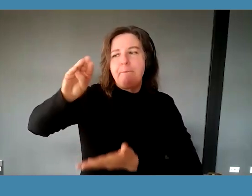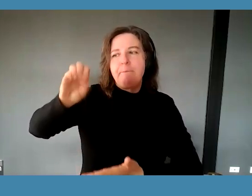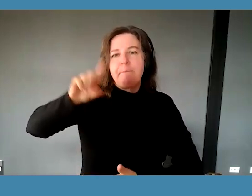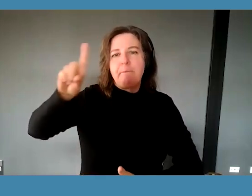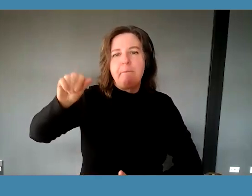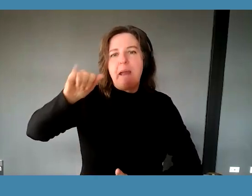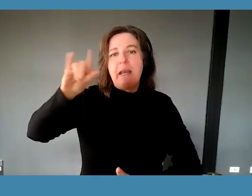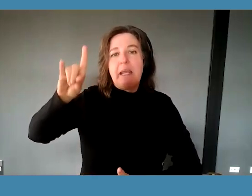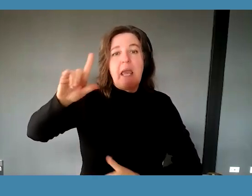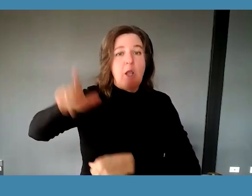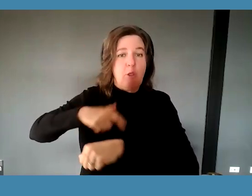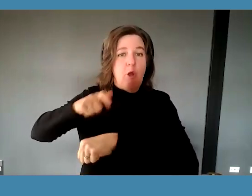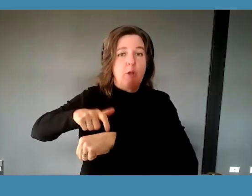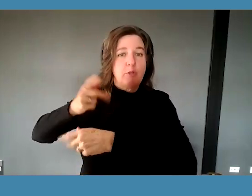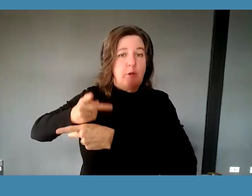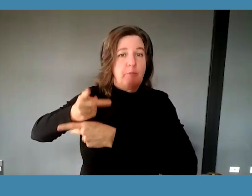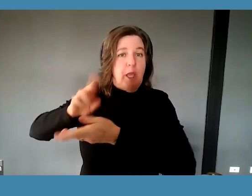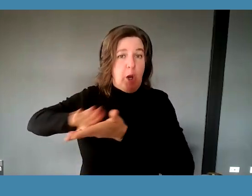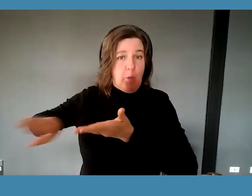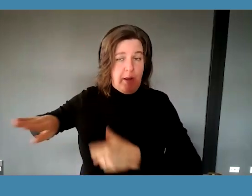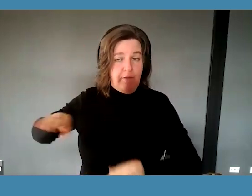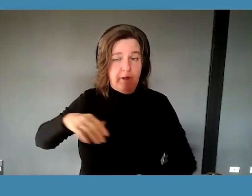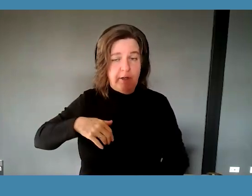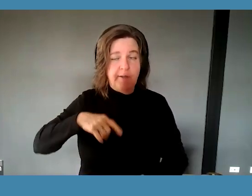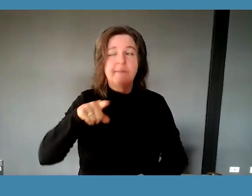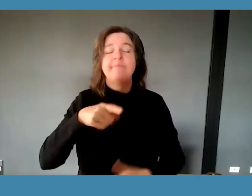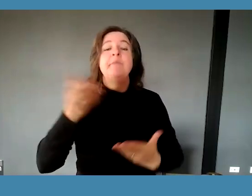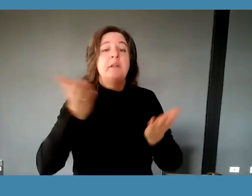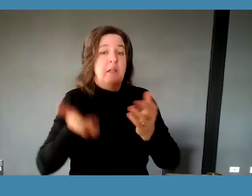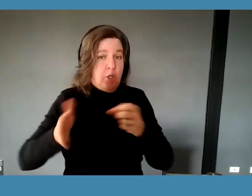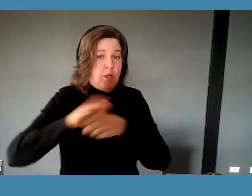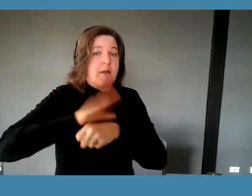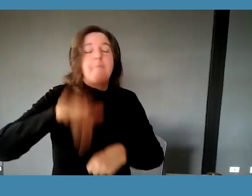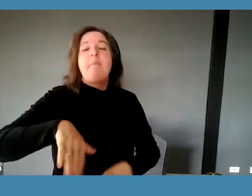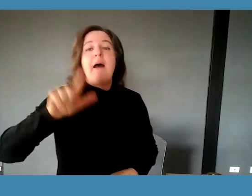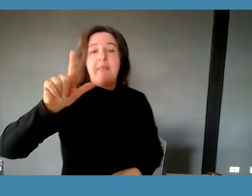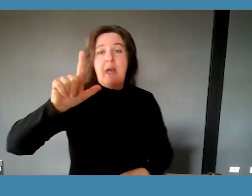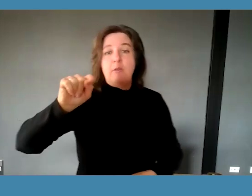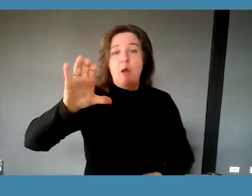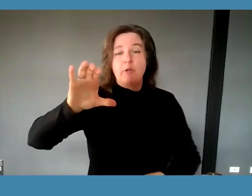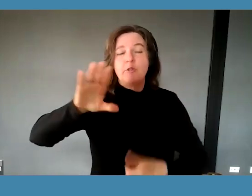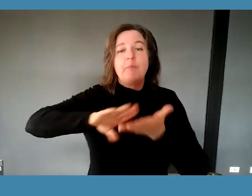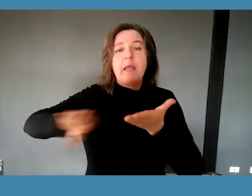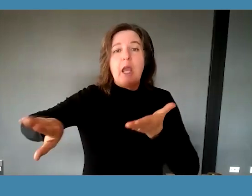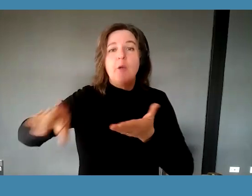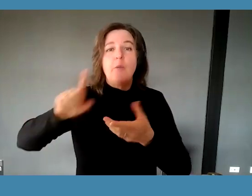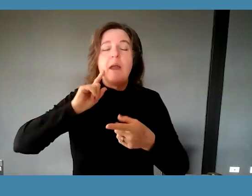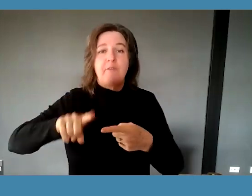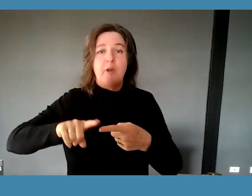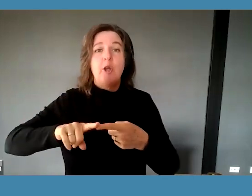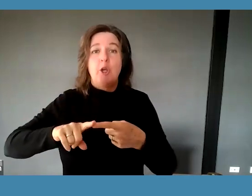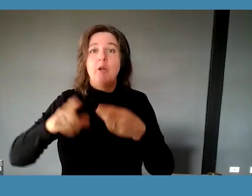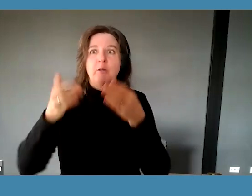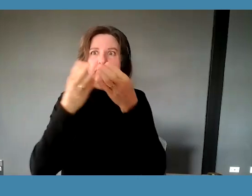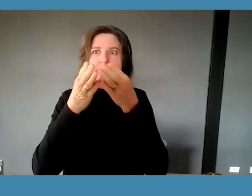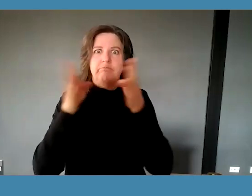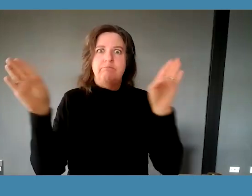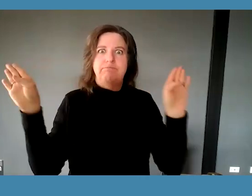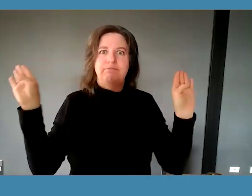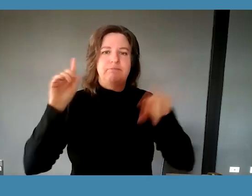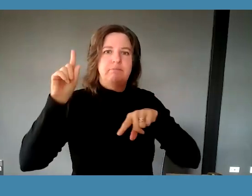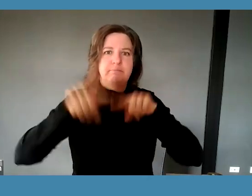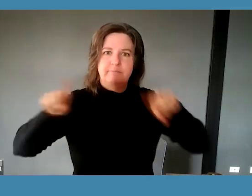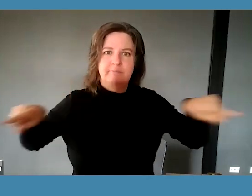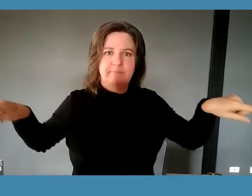So the services that are covered by the long-term care waiver are vast, and they